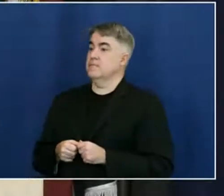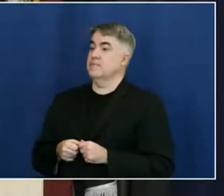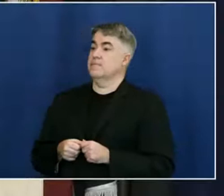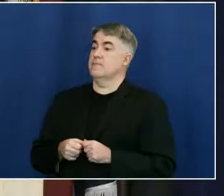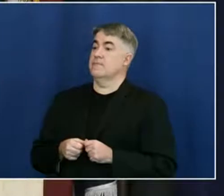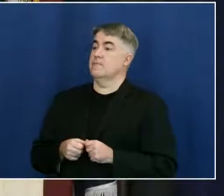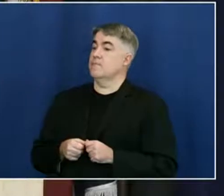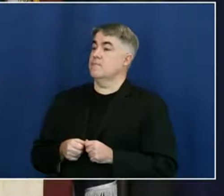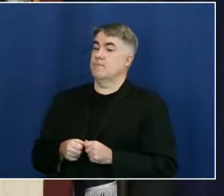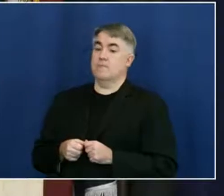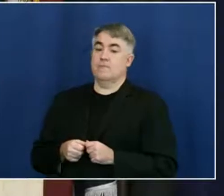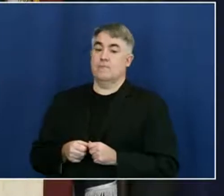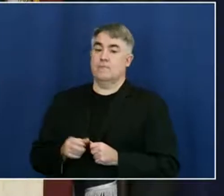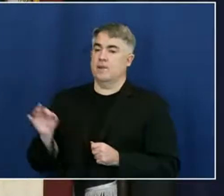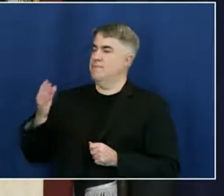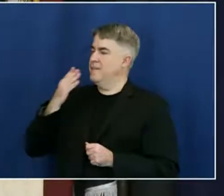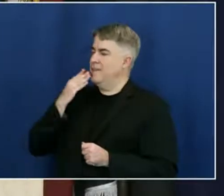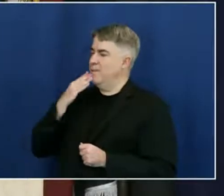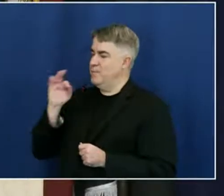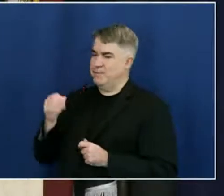Thank you. Thank you.